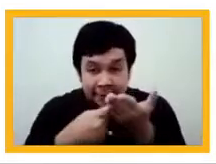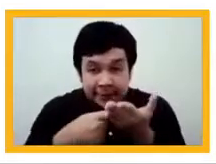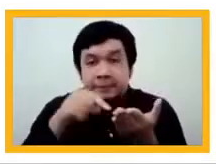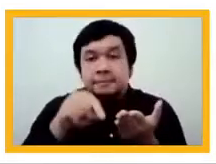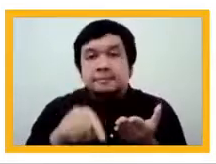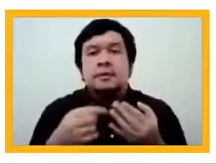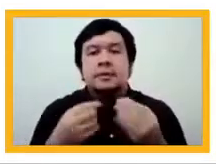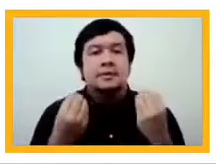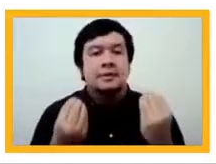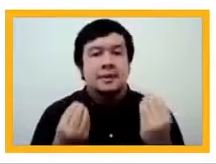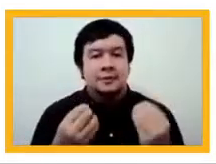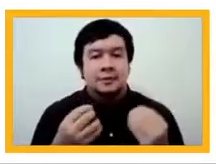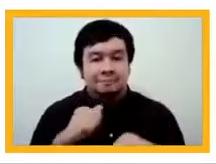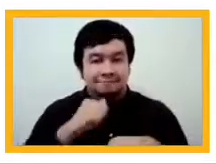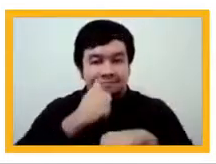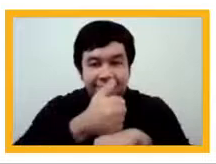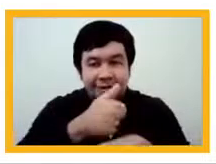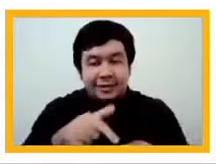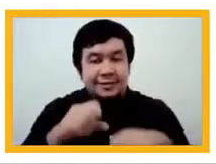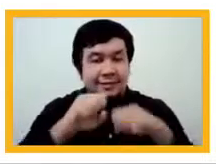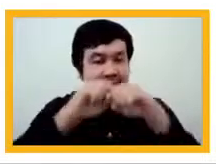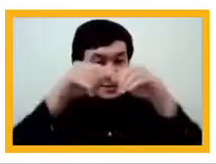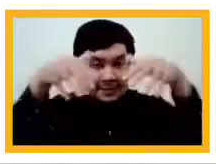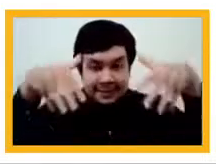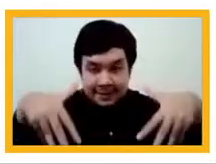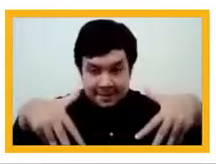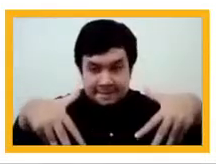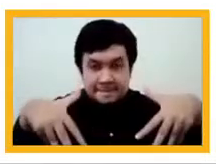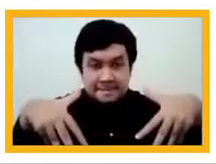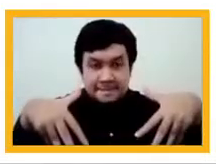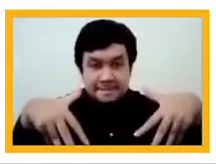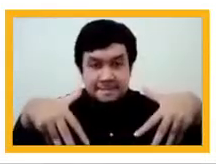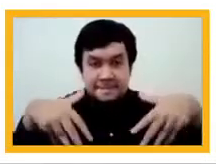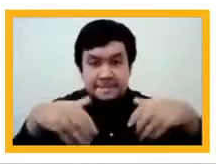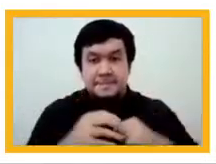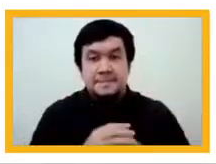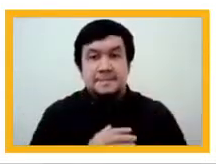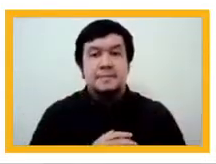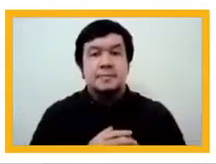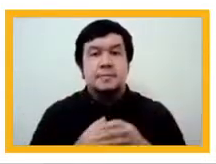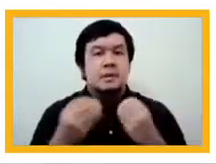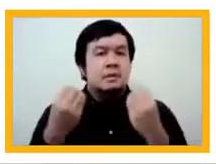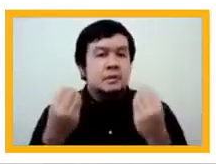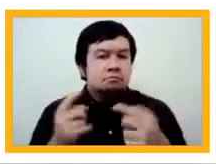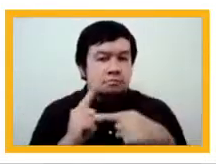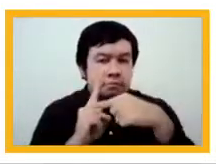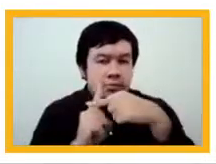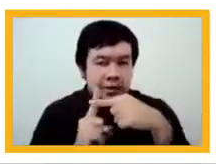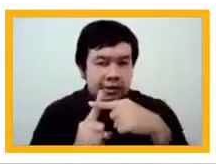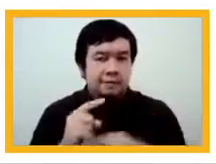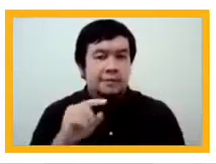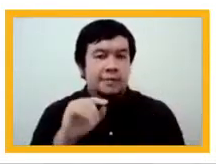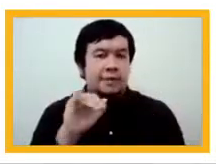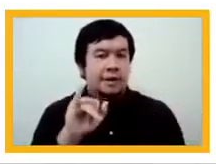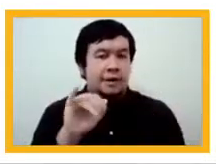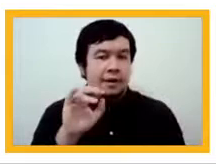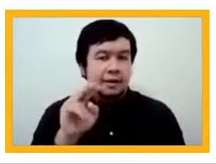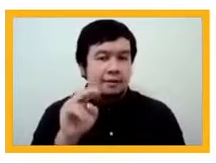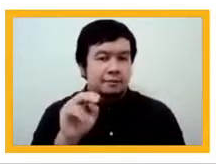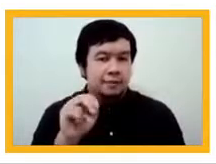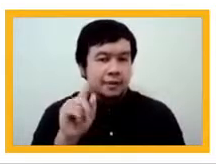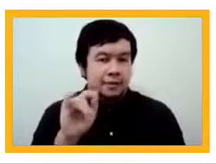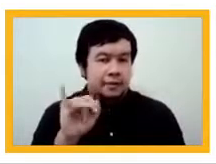would give incentive or incentivize all enterprises to be engaged in this kind